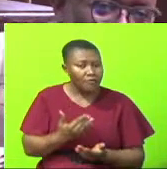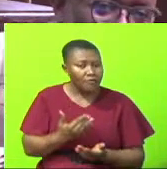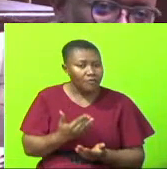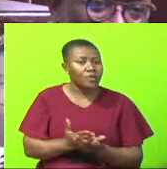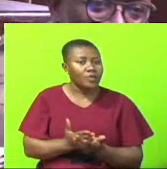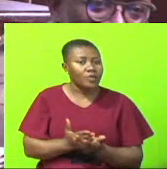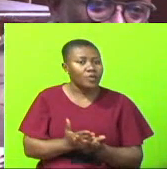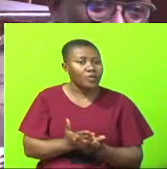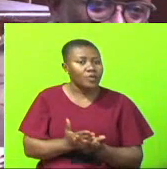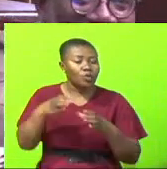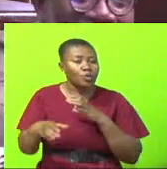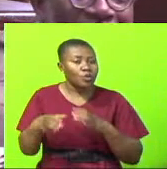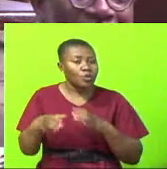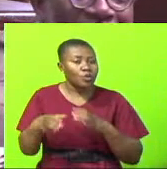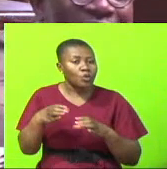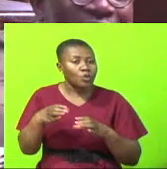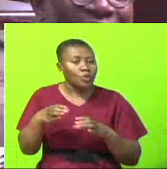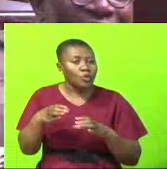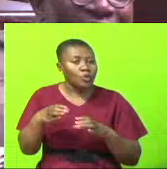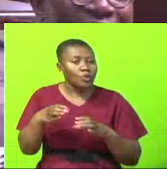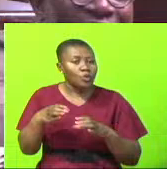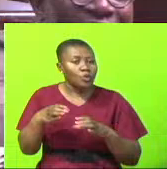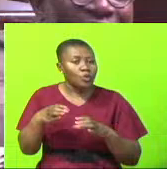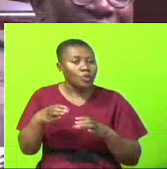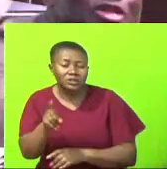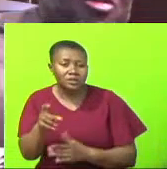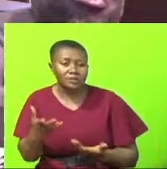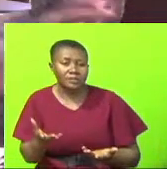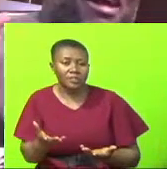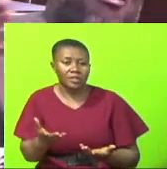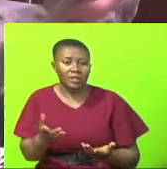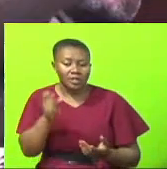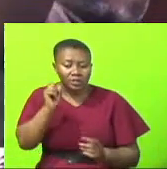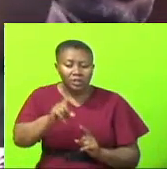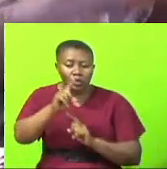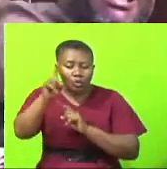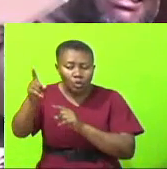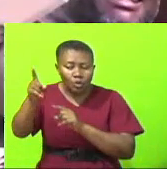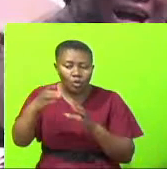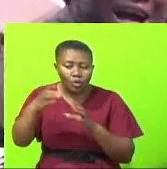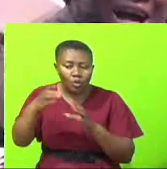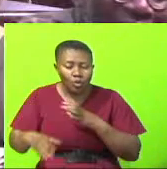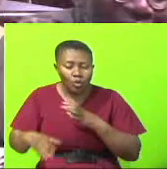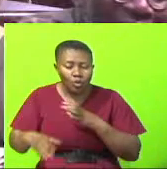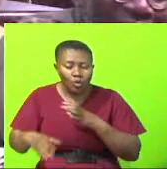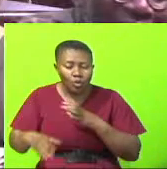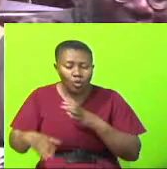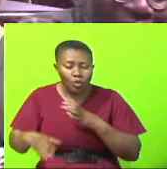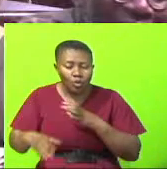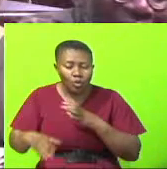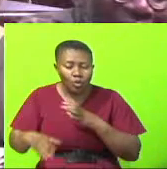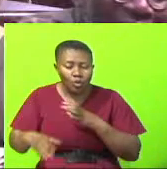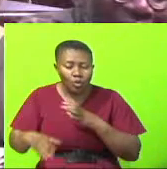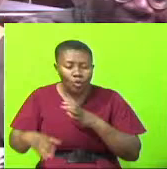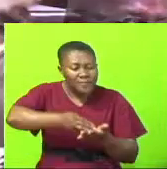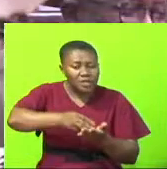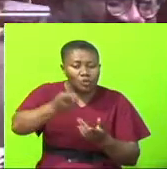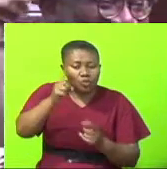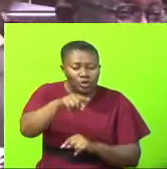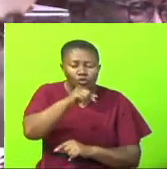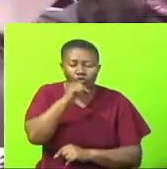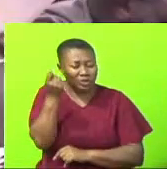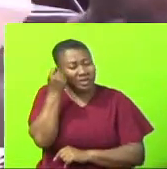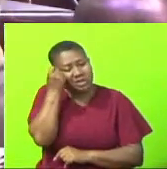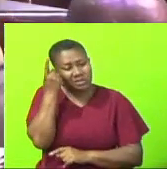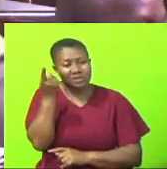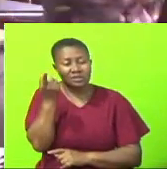court, and anybody can go to court and ask for interpretation of any